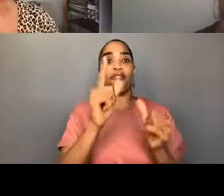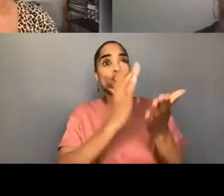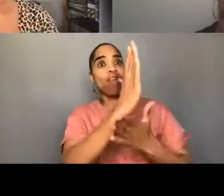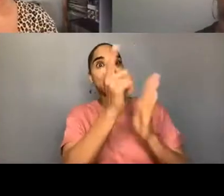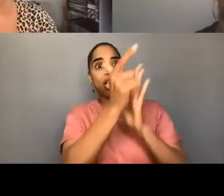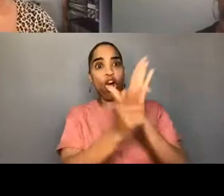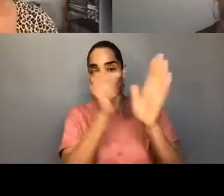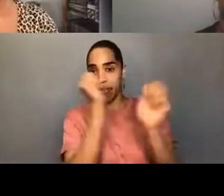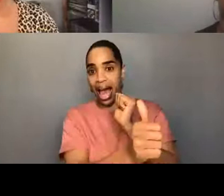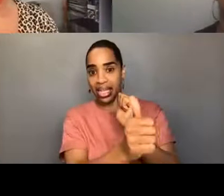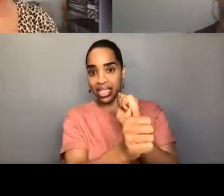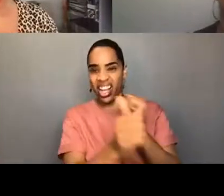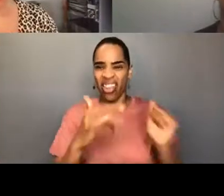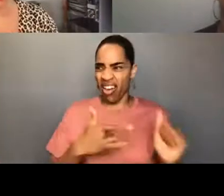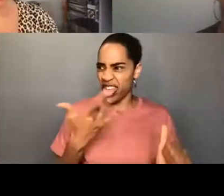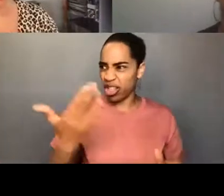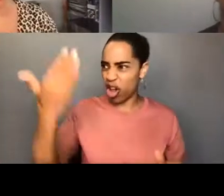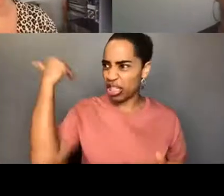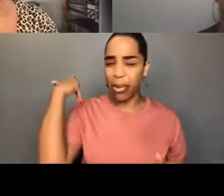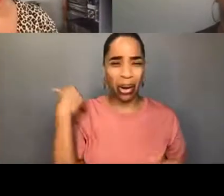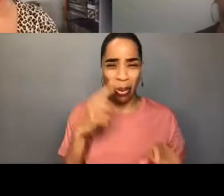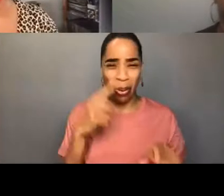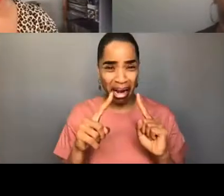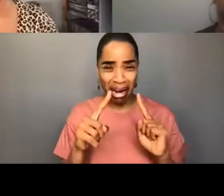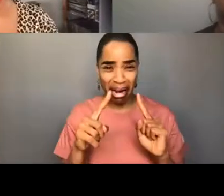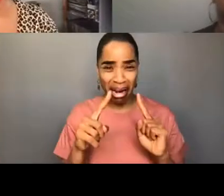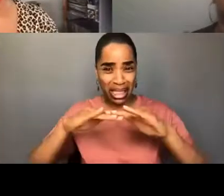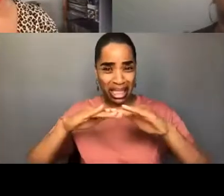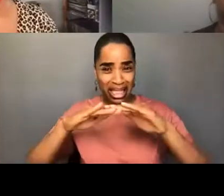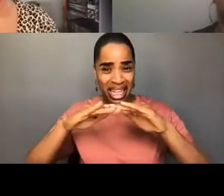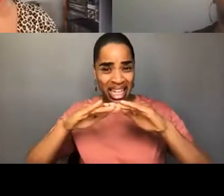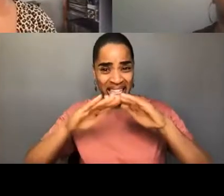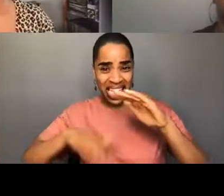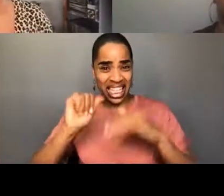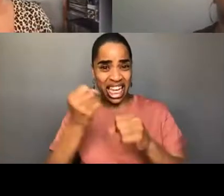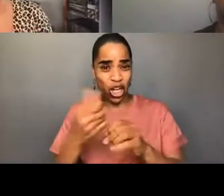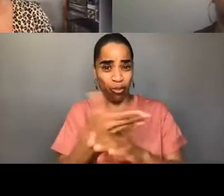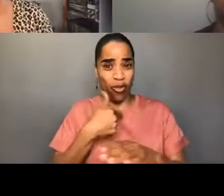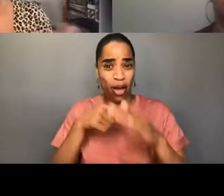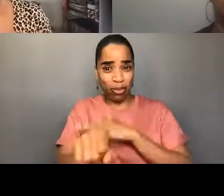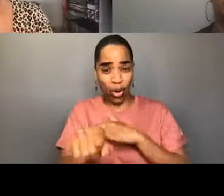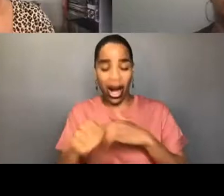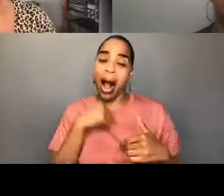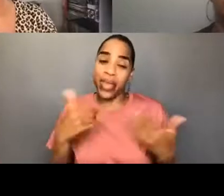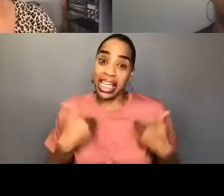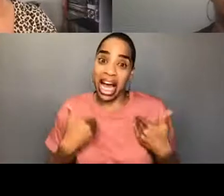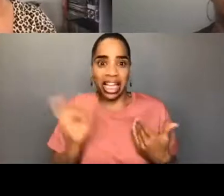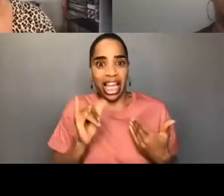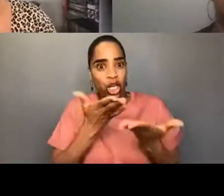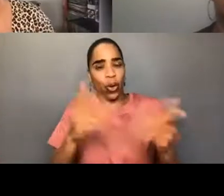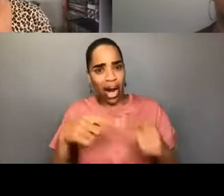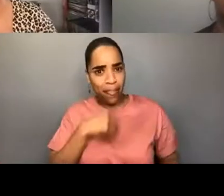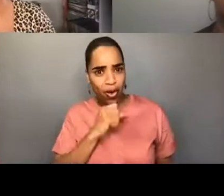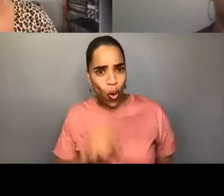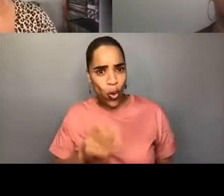passed, which feels like a long time ago, but that was less than a decade before I was born. And while I'm not as young as y'all, I'm not an old woman, right? So